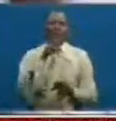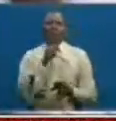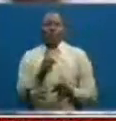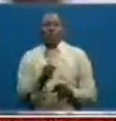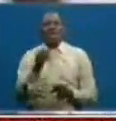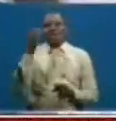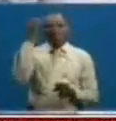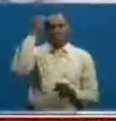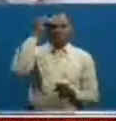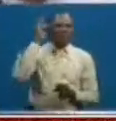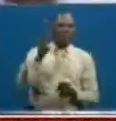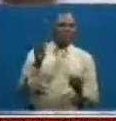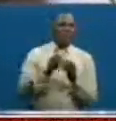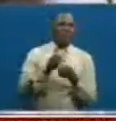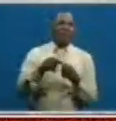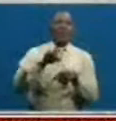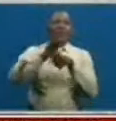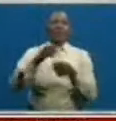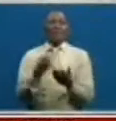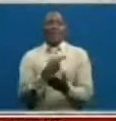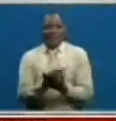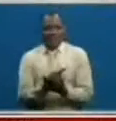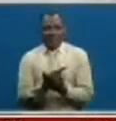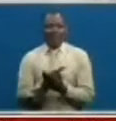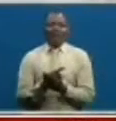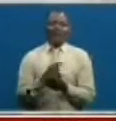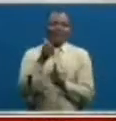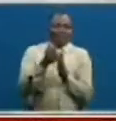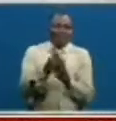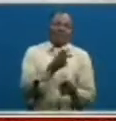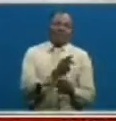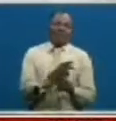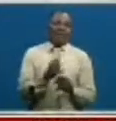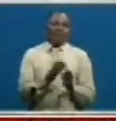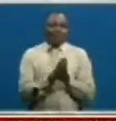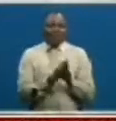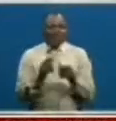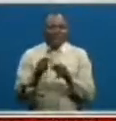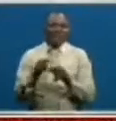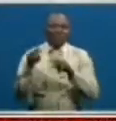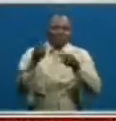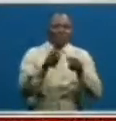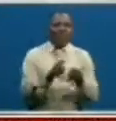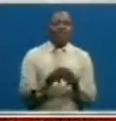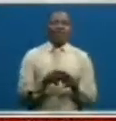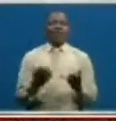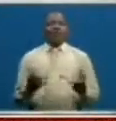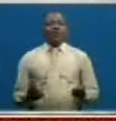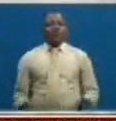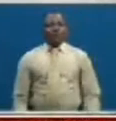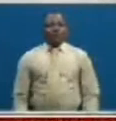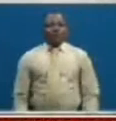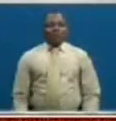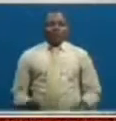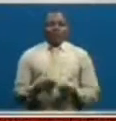who know much about the country's culture. Our interest is to maintain it, safeguard what we have, and then, you